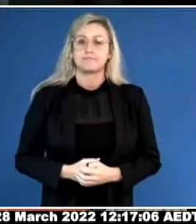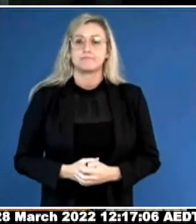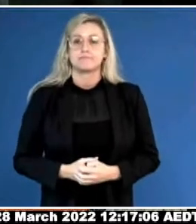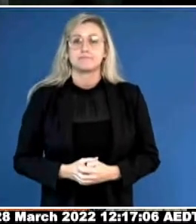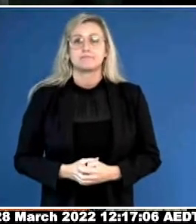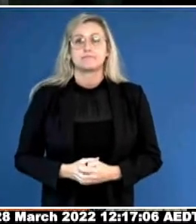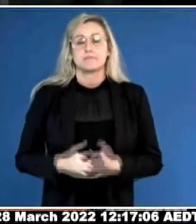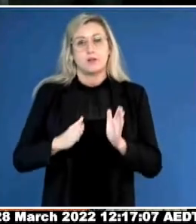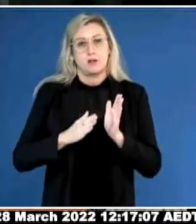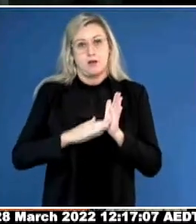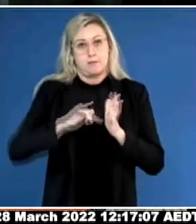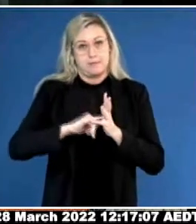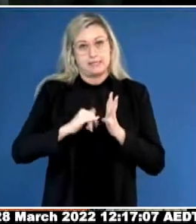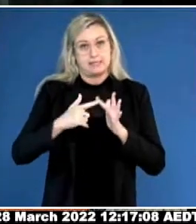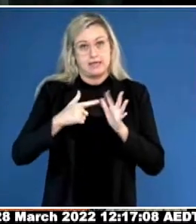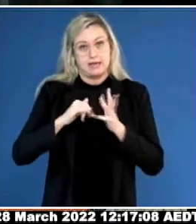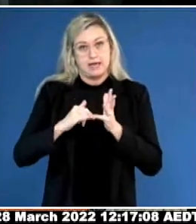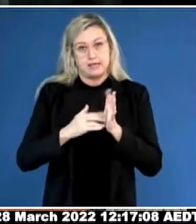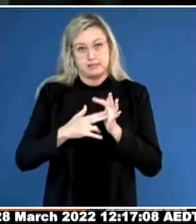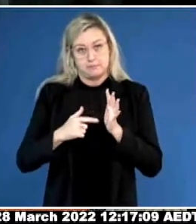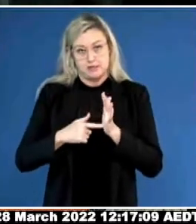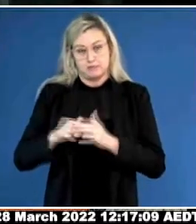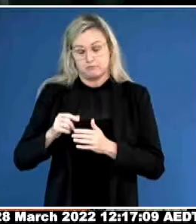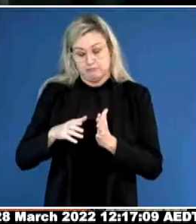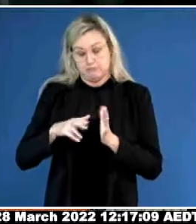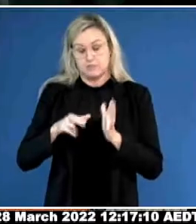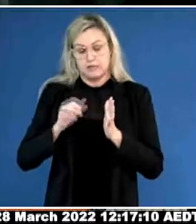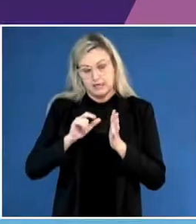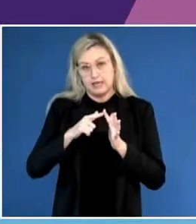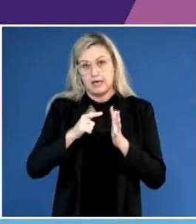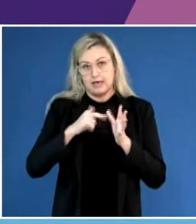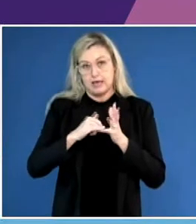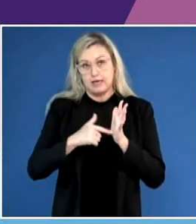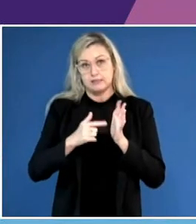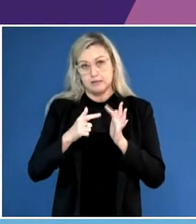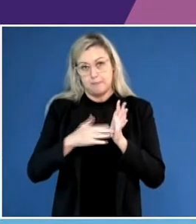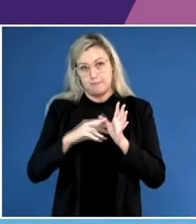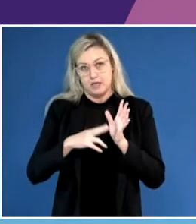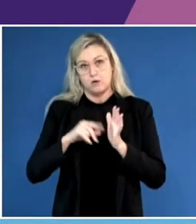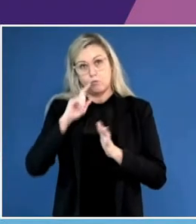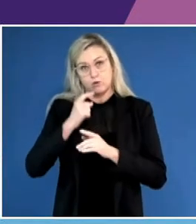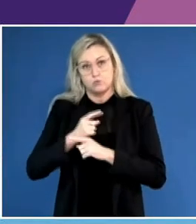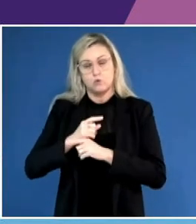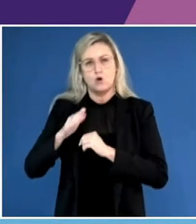the content warning that some of the material that we'll cover in Ms. Lee's evidence, some people